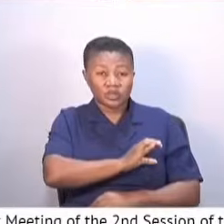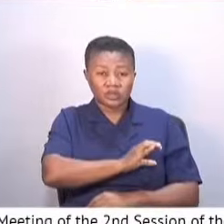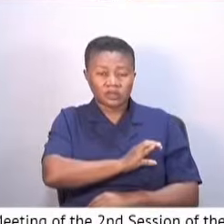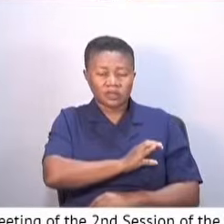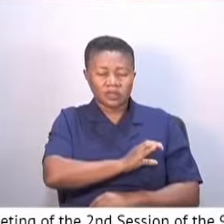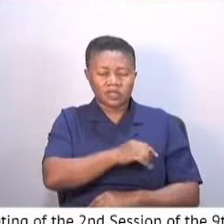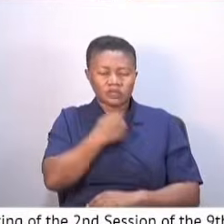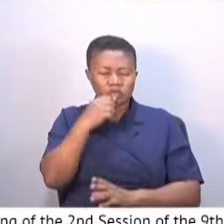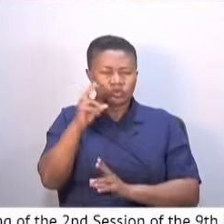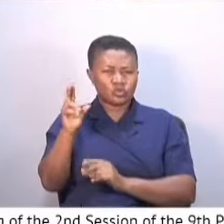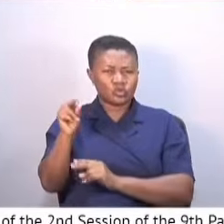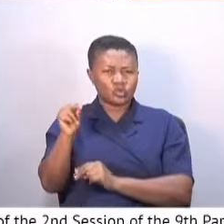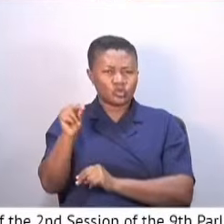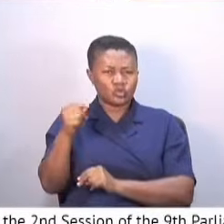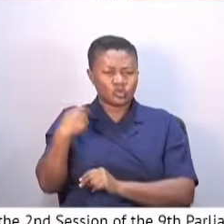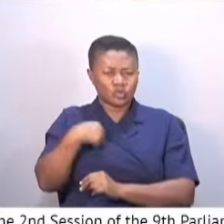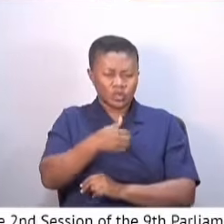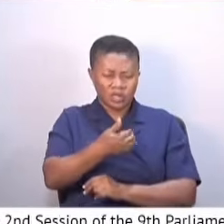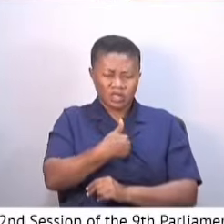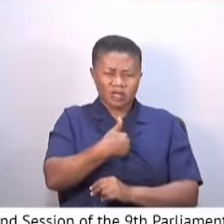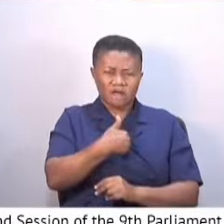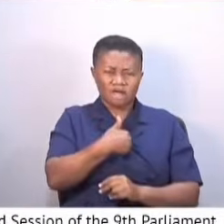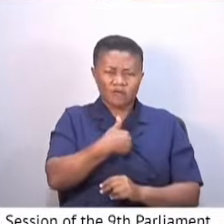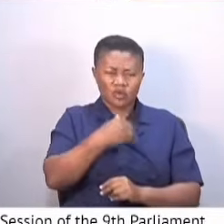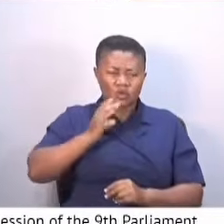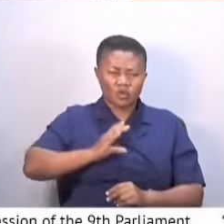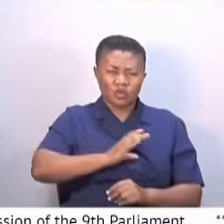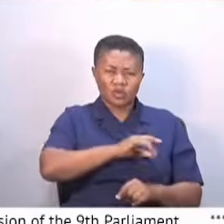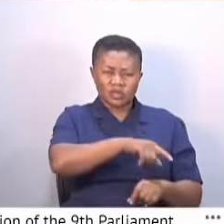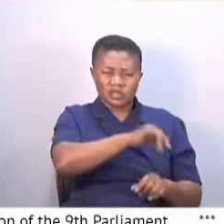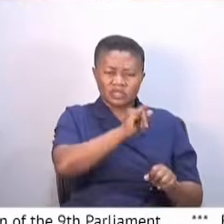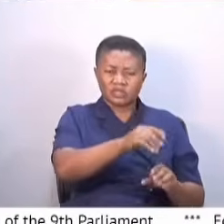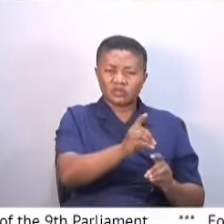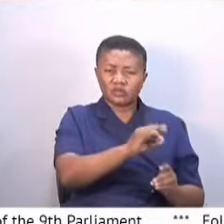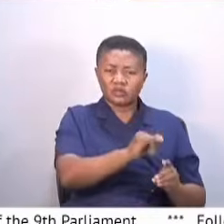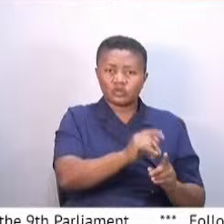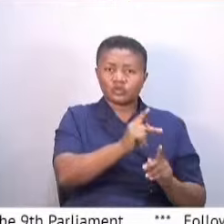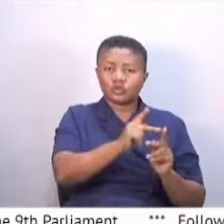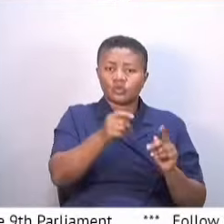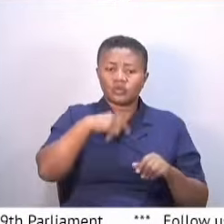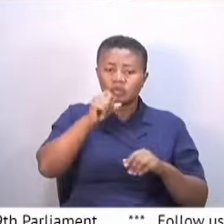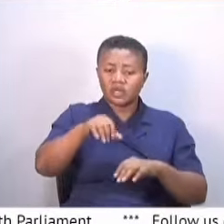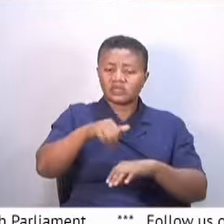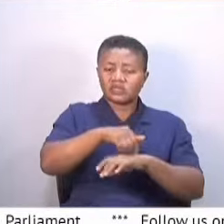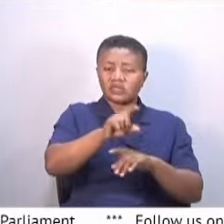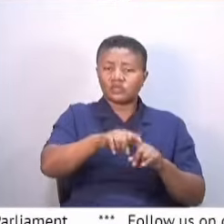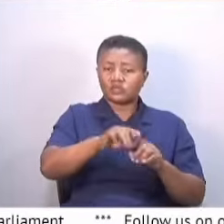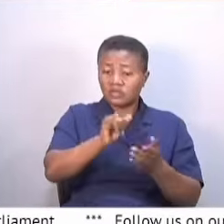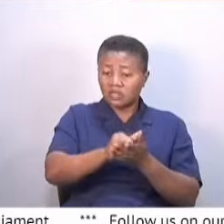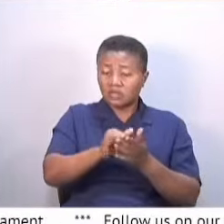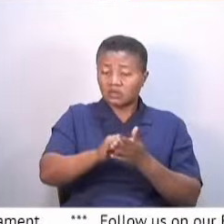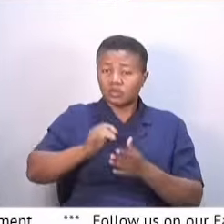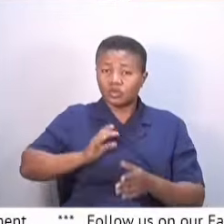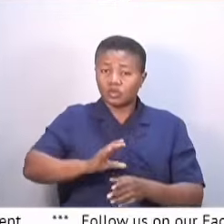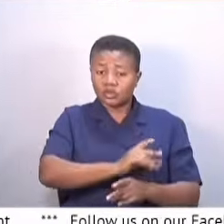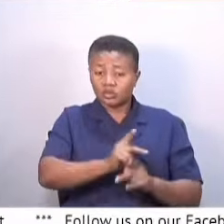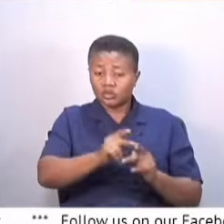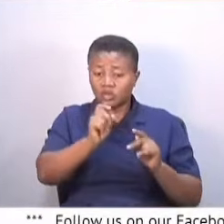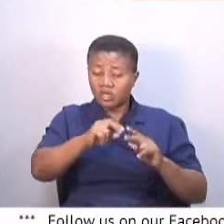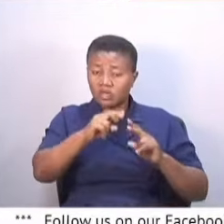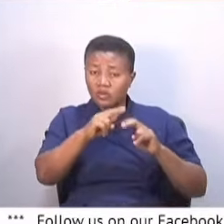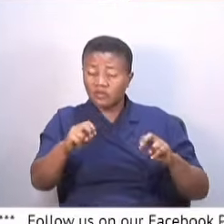existing committee which is clothed with that power. So the matter should be referred to that existing committee to investigate the